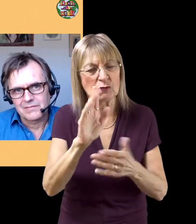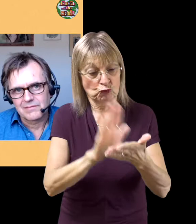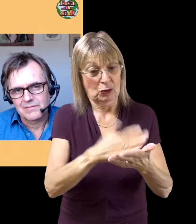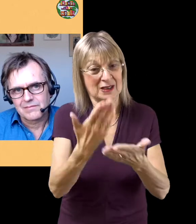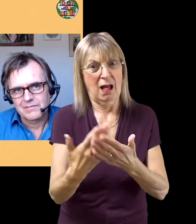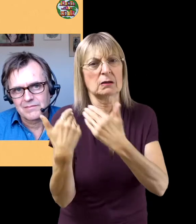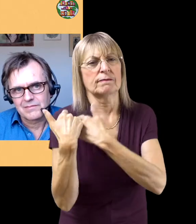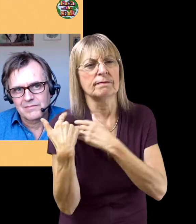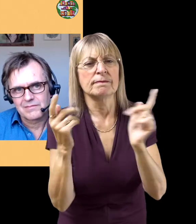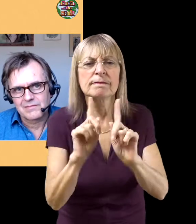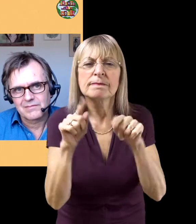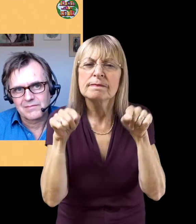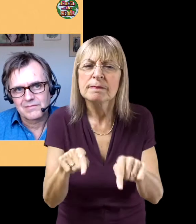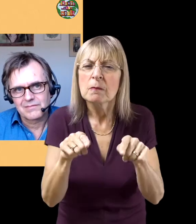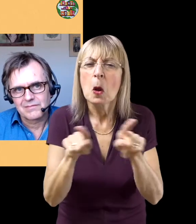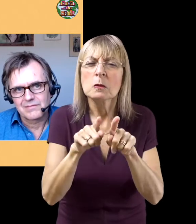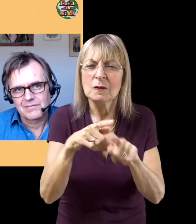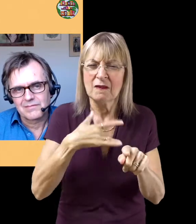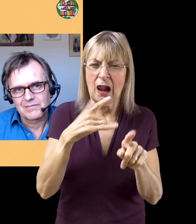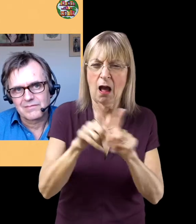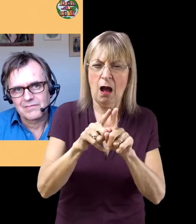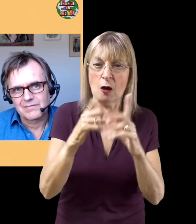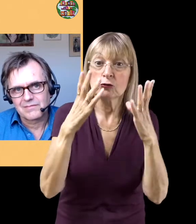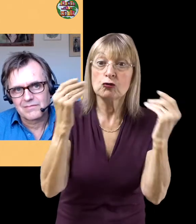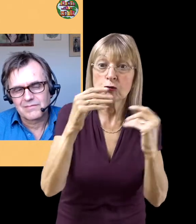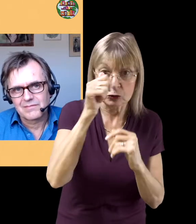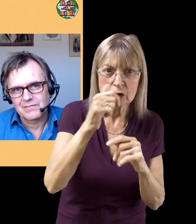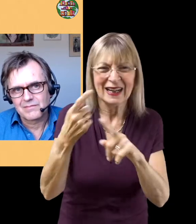I guess, what is it that a translator does? Because it feels like,